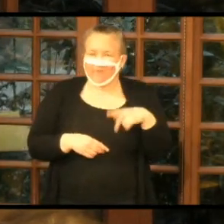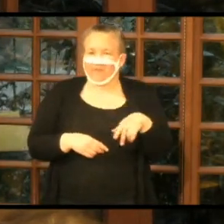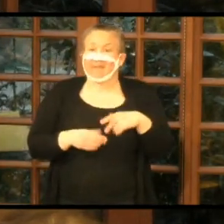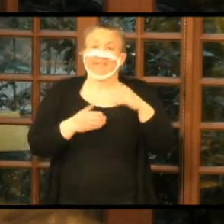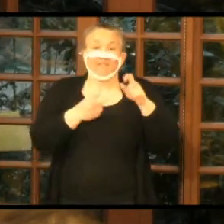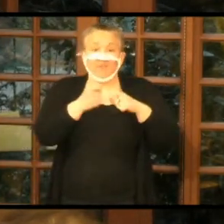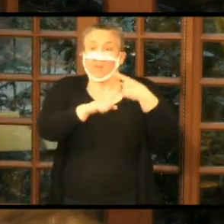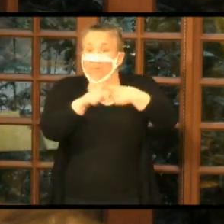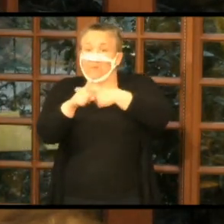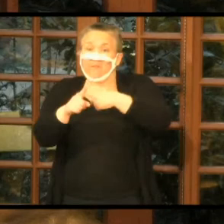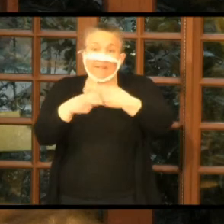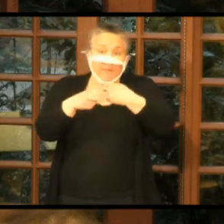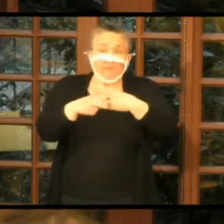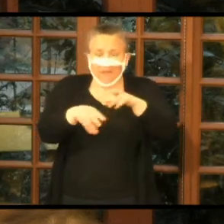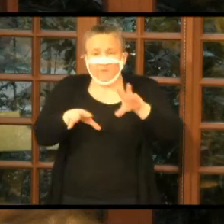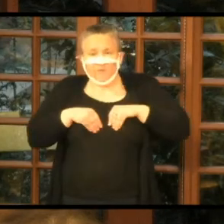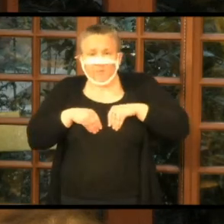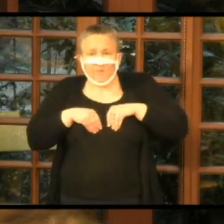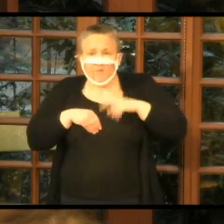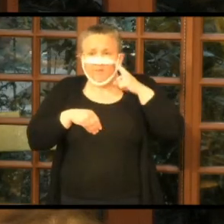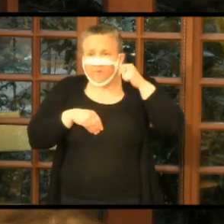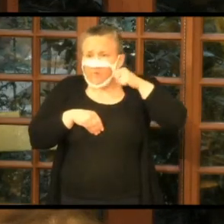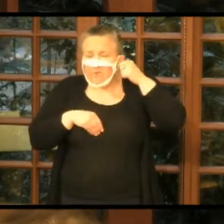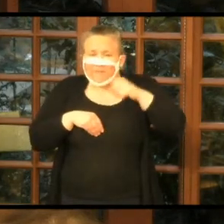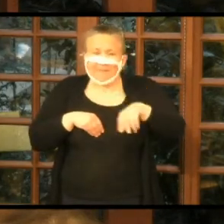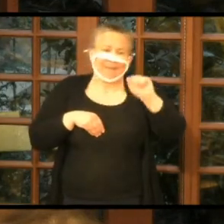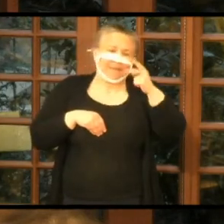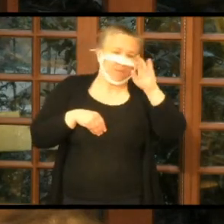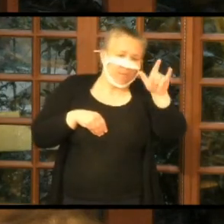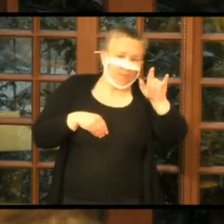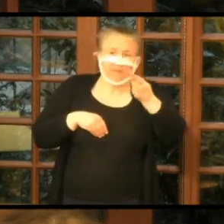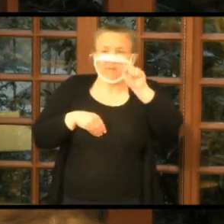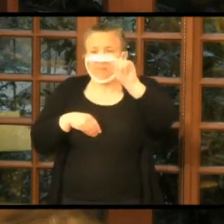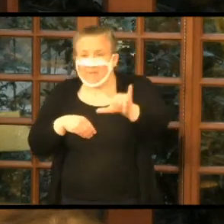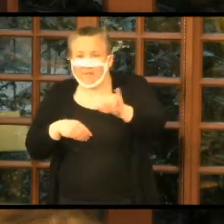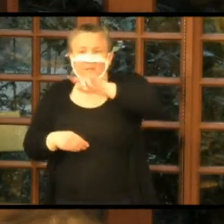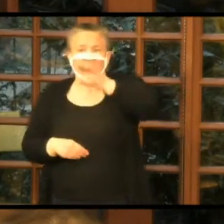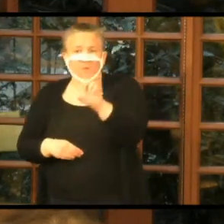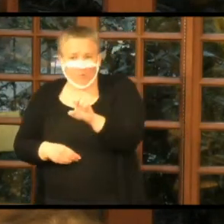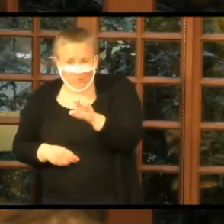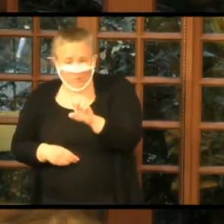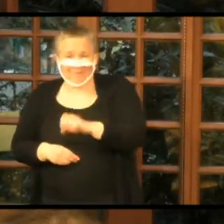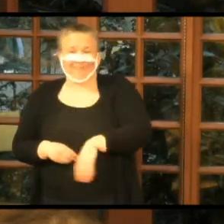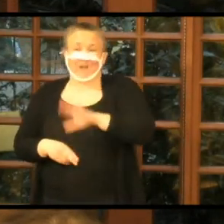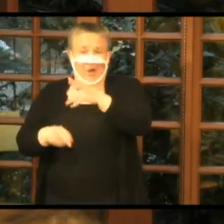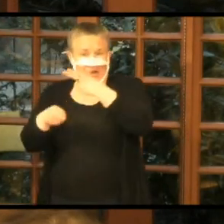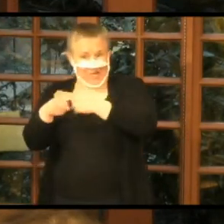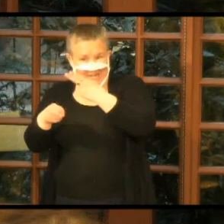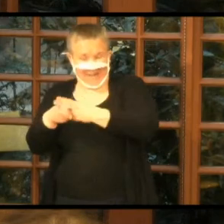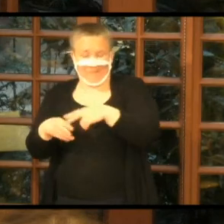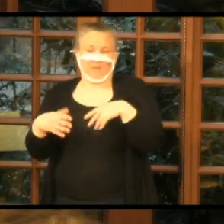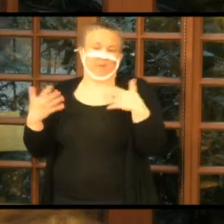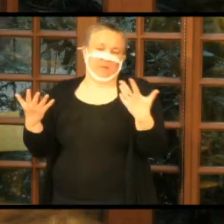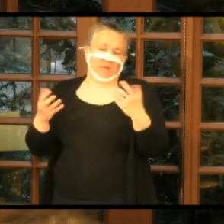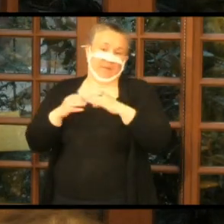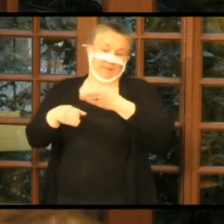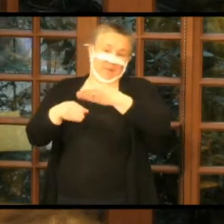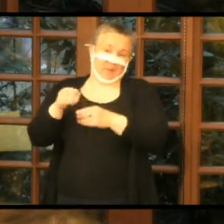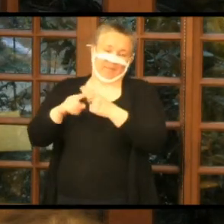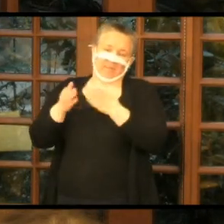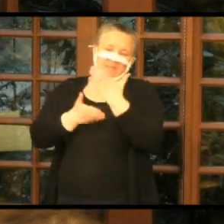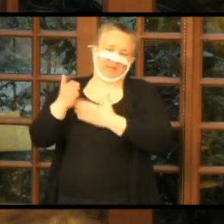were acceptable for use as girls' names. April, May, June, and her name was undoubtedly the result of